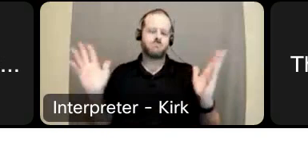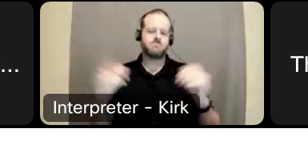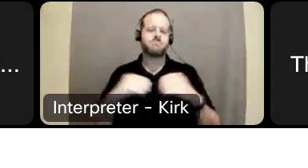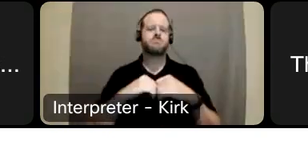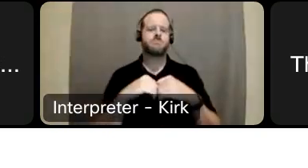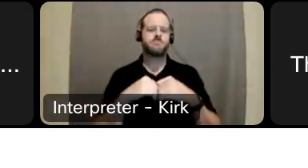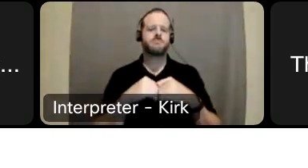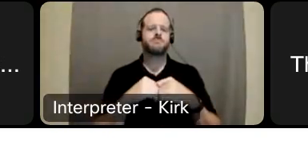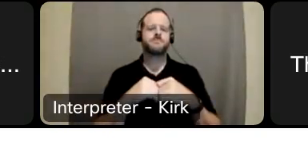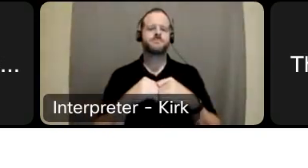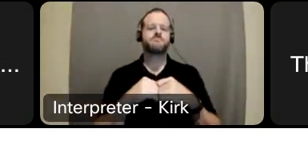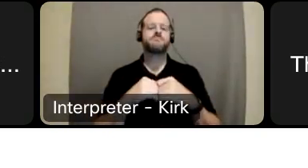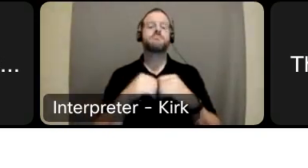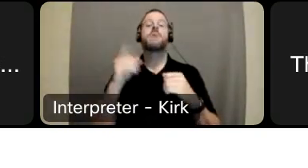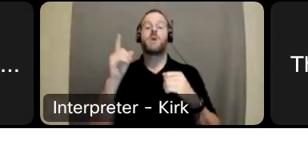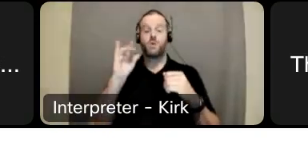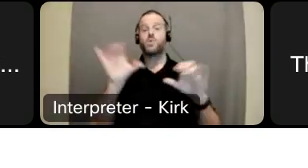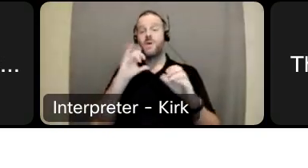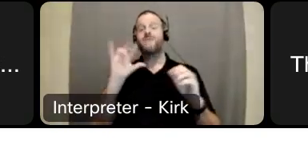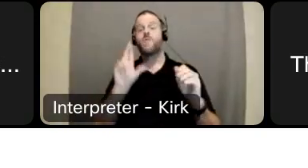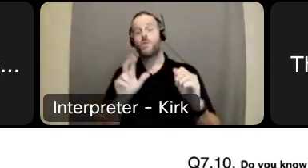And you'll do that for left and for the right.